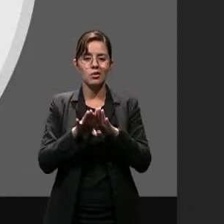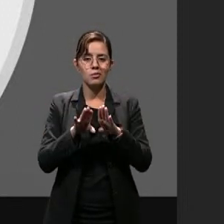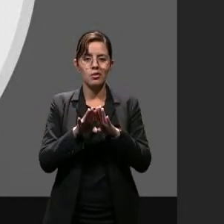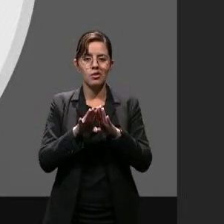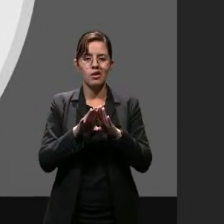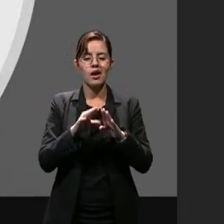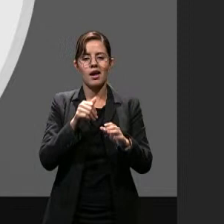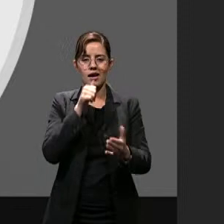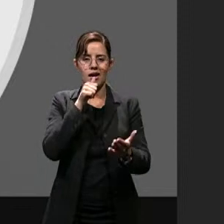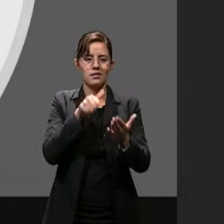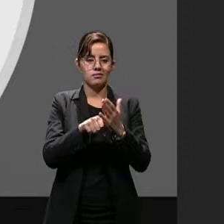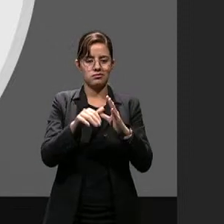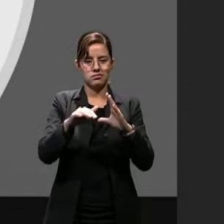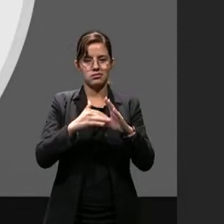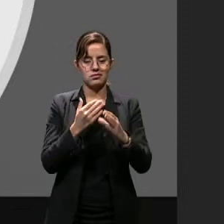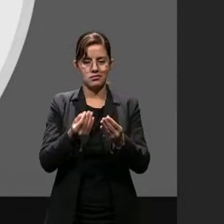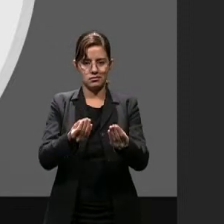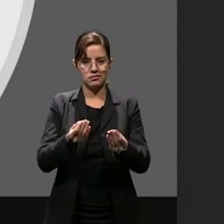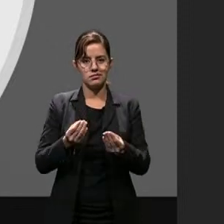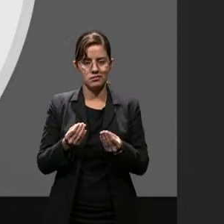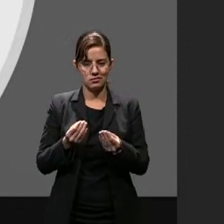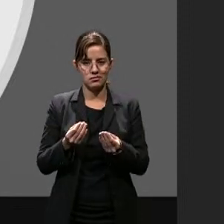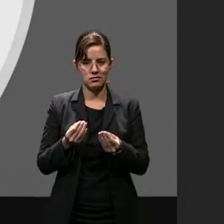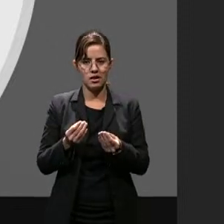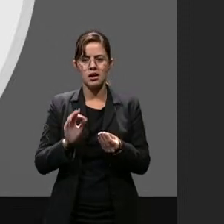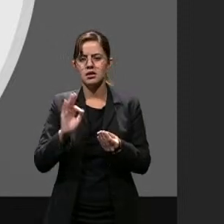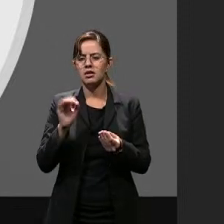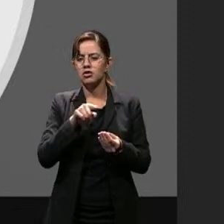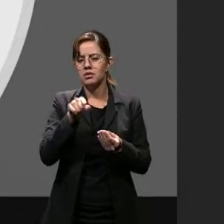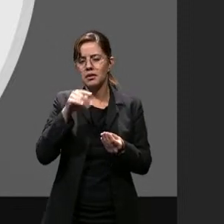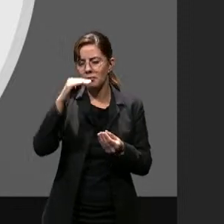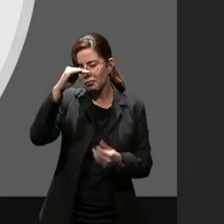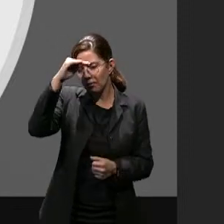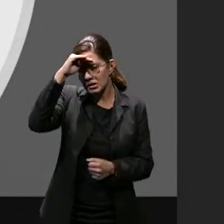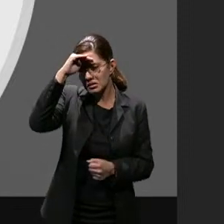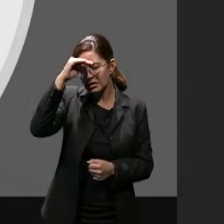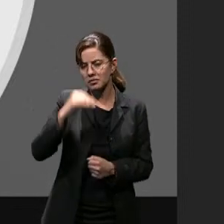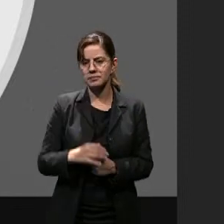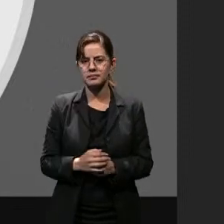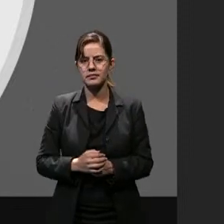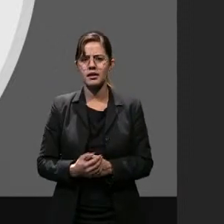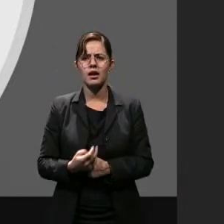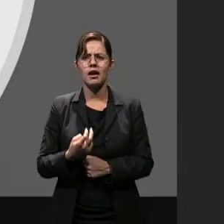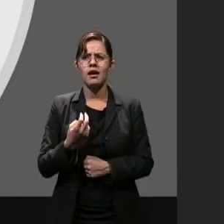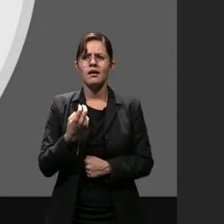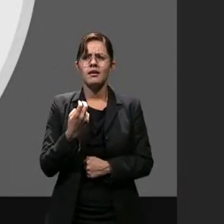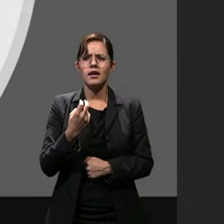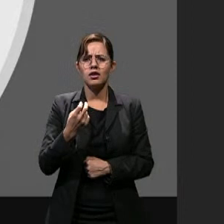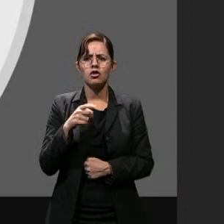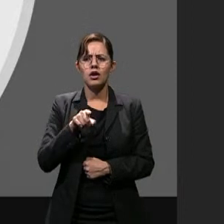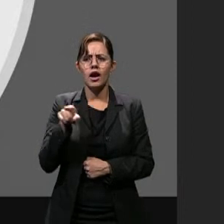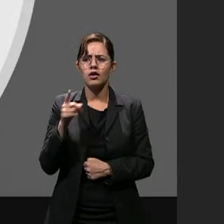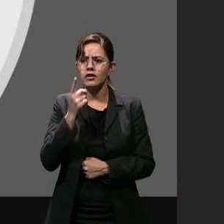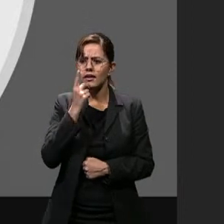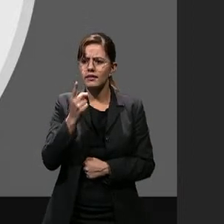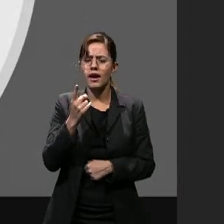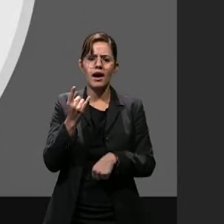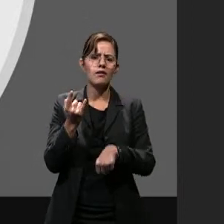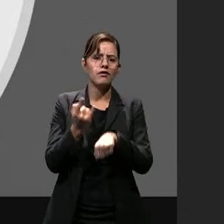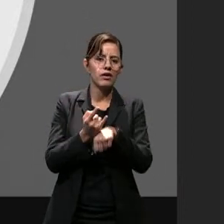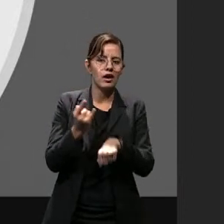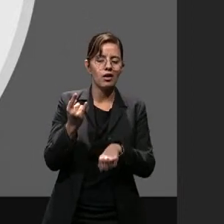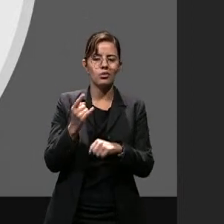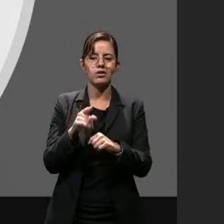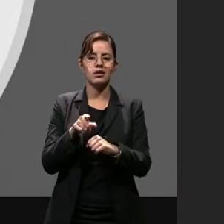one would think that that would make an impact on the fraud narrative in states like my former state of Arizona,